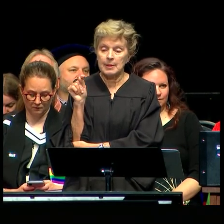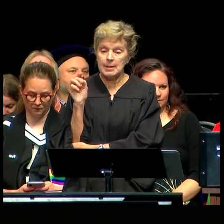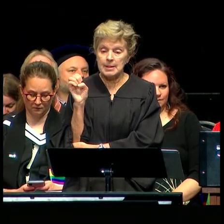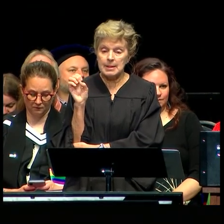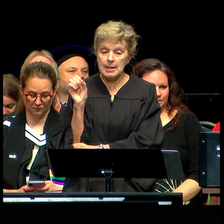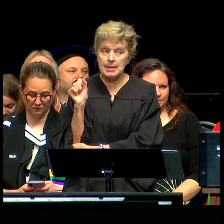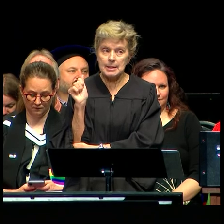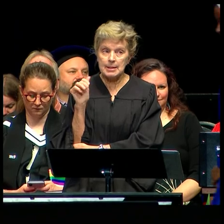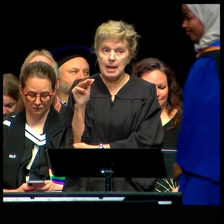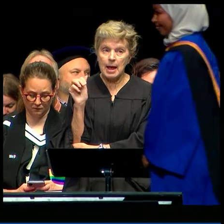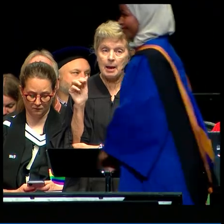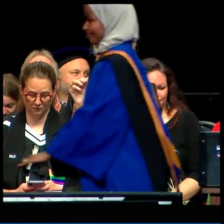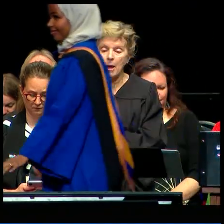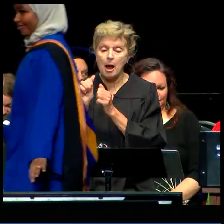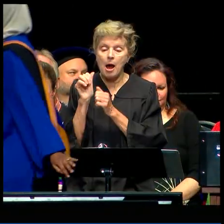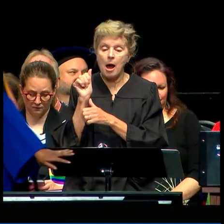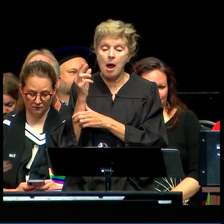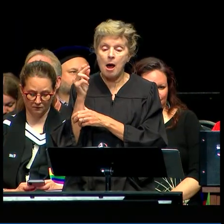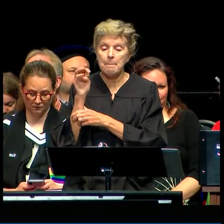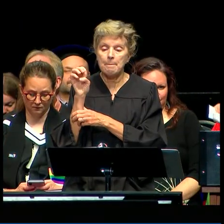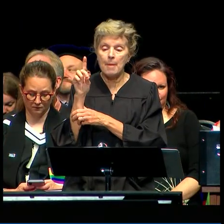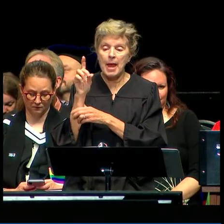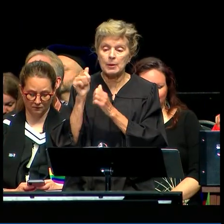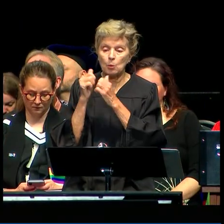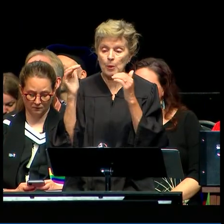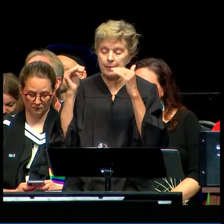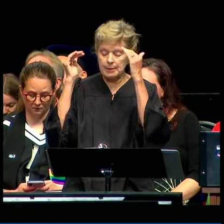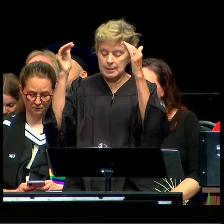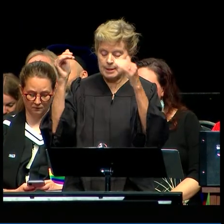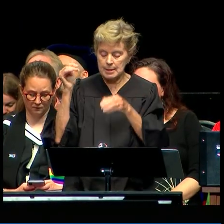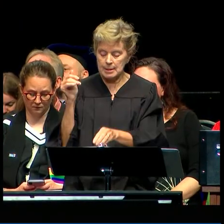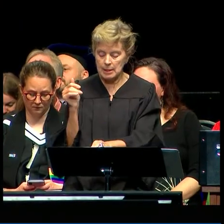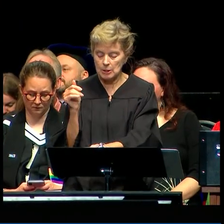Tissam Ahmed, with distinction.